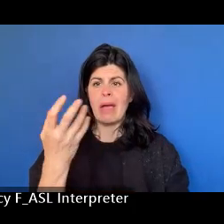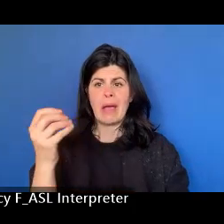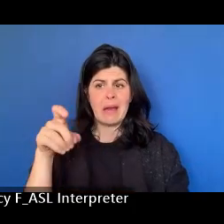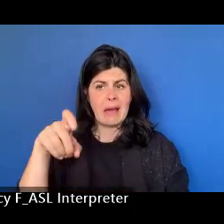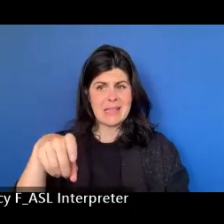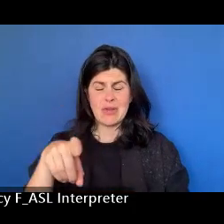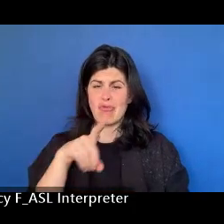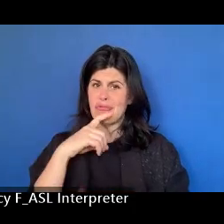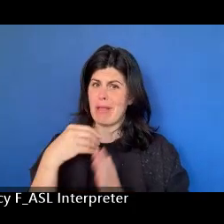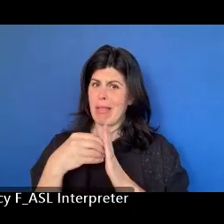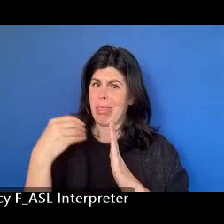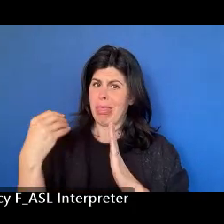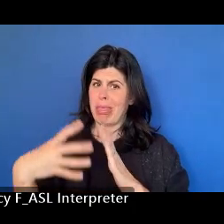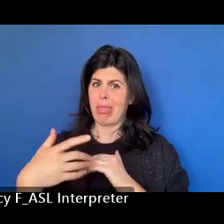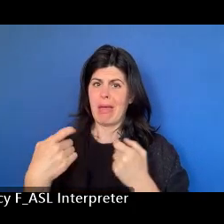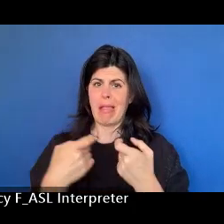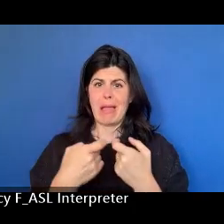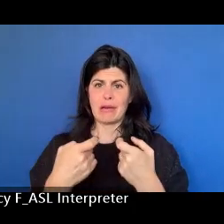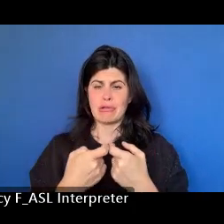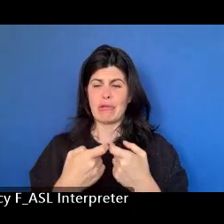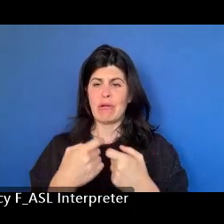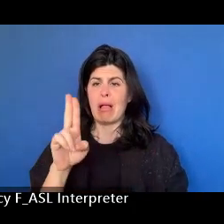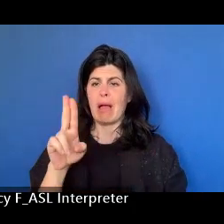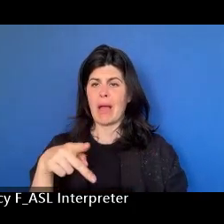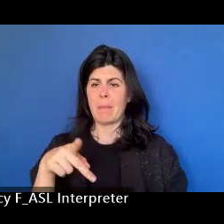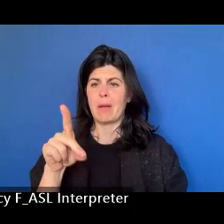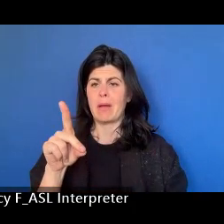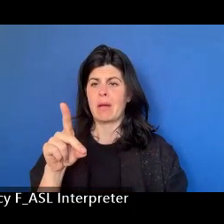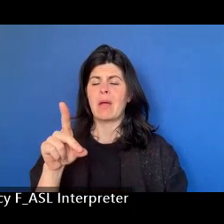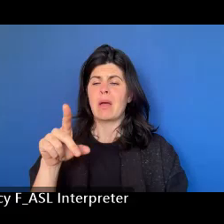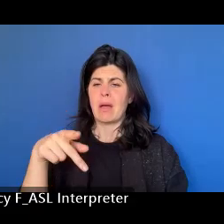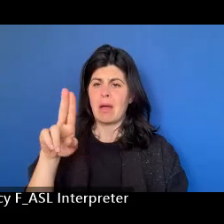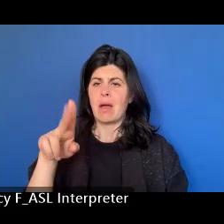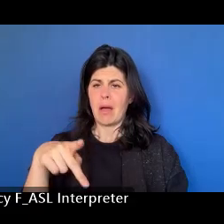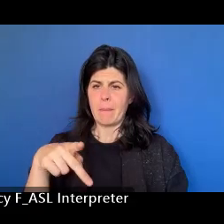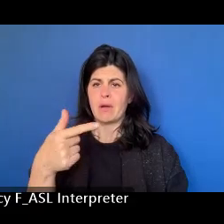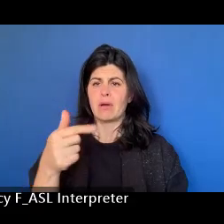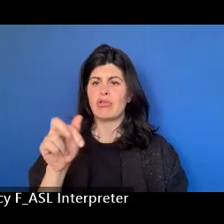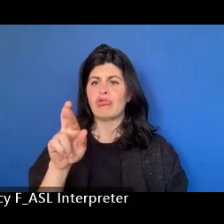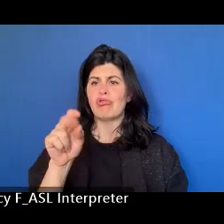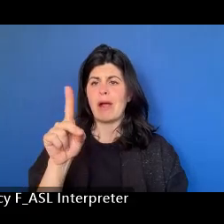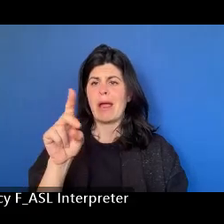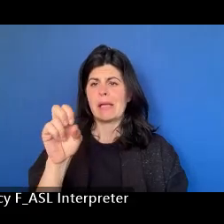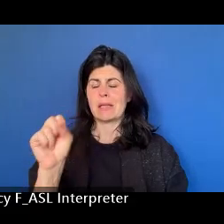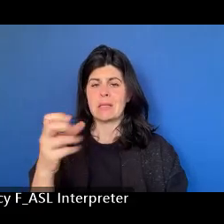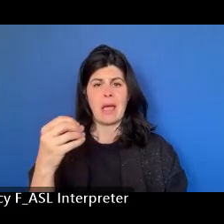costly electrical upgrades and then appliances. While it could possibly make